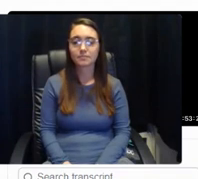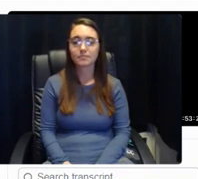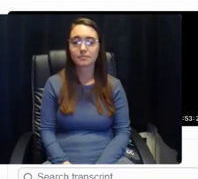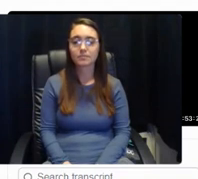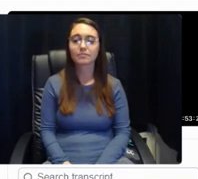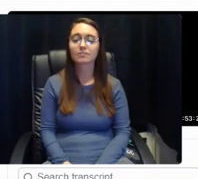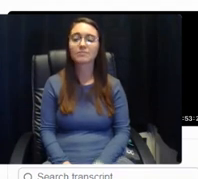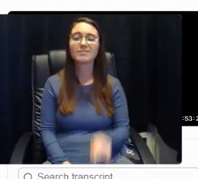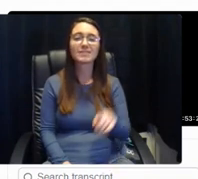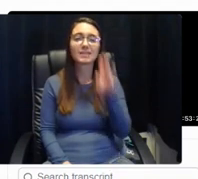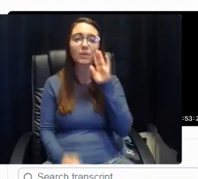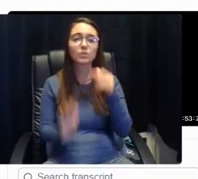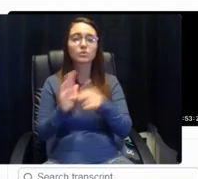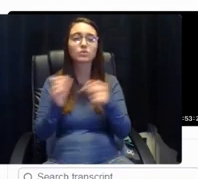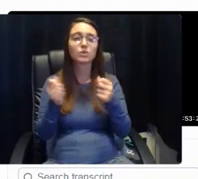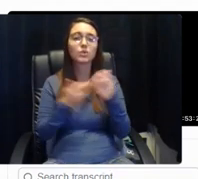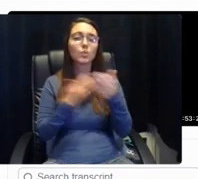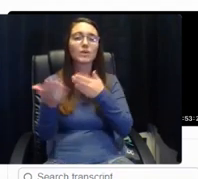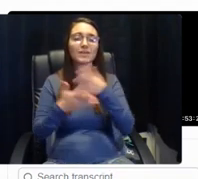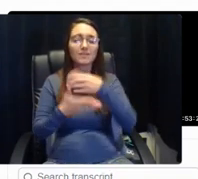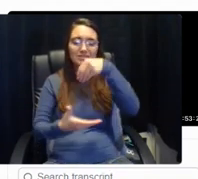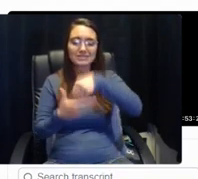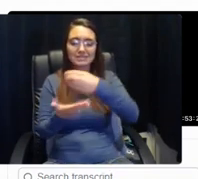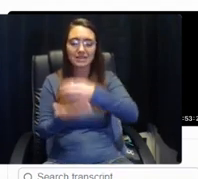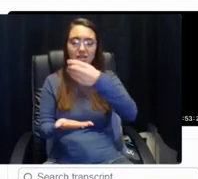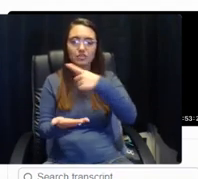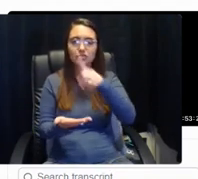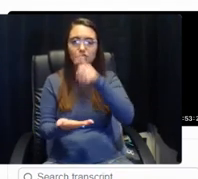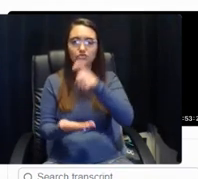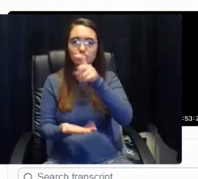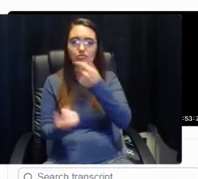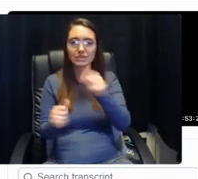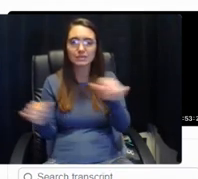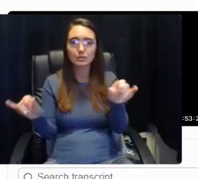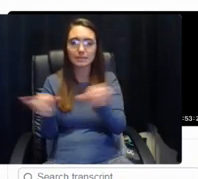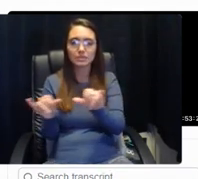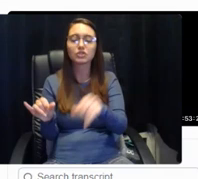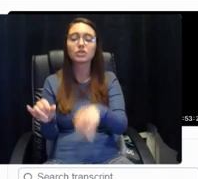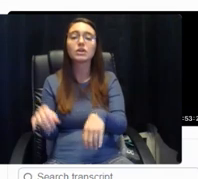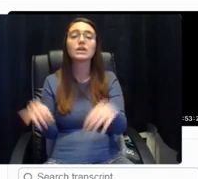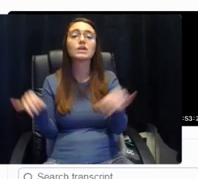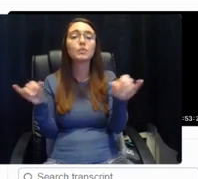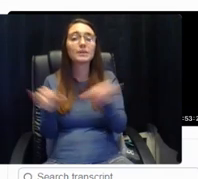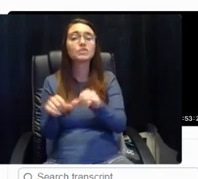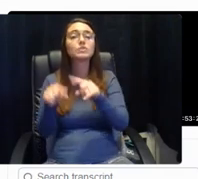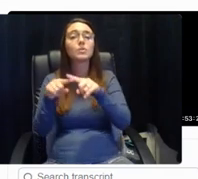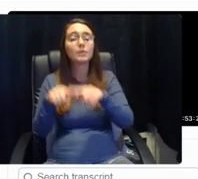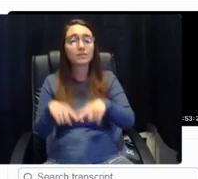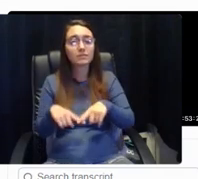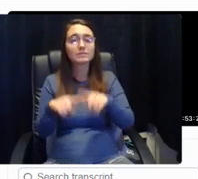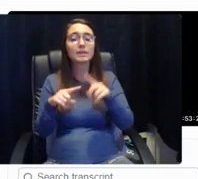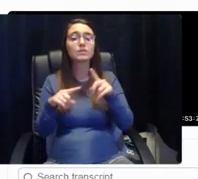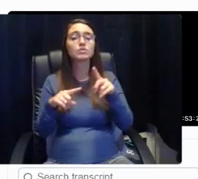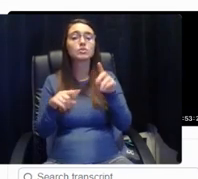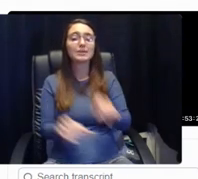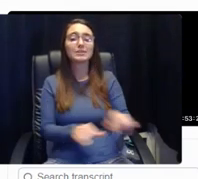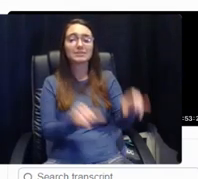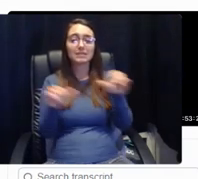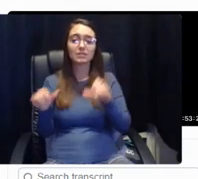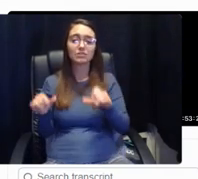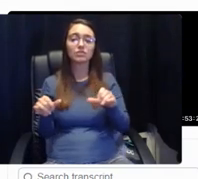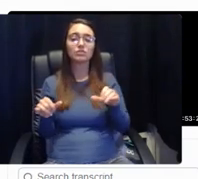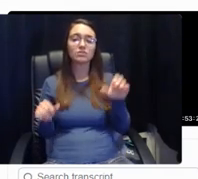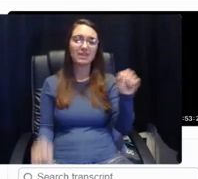whatever solution in the potential here you are measuring, and measuring with respect to a standard column